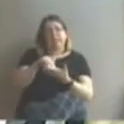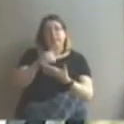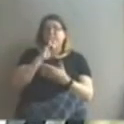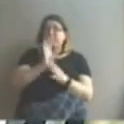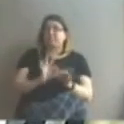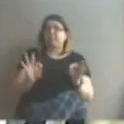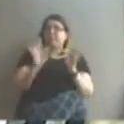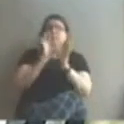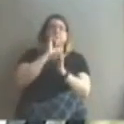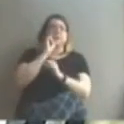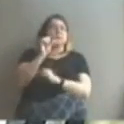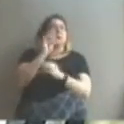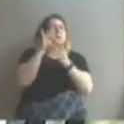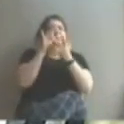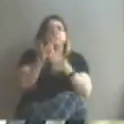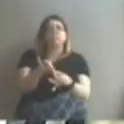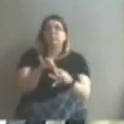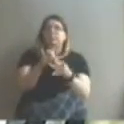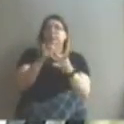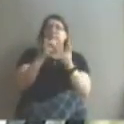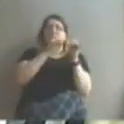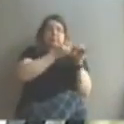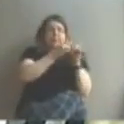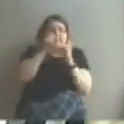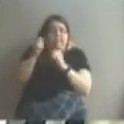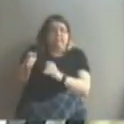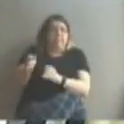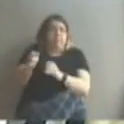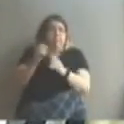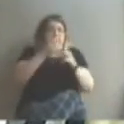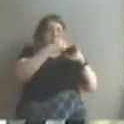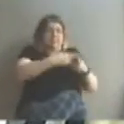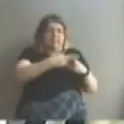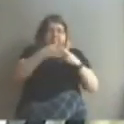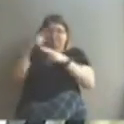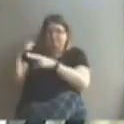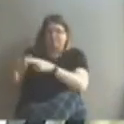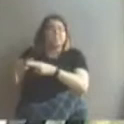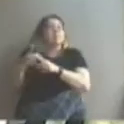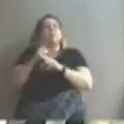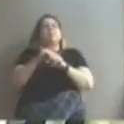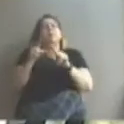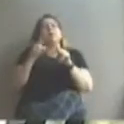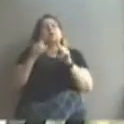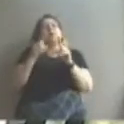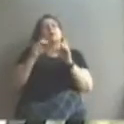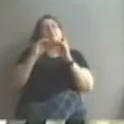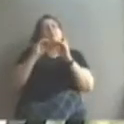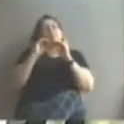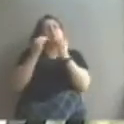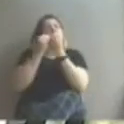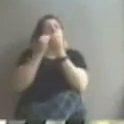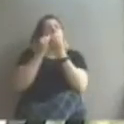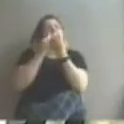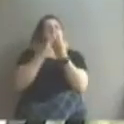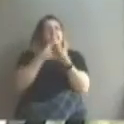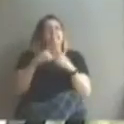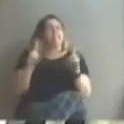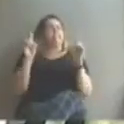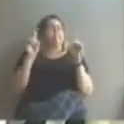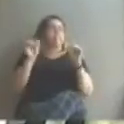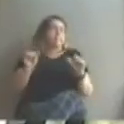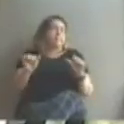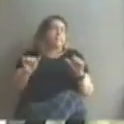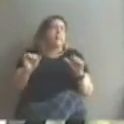that it is not tied to an individual in the sense of by name, but it's tied to organizational effectiveness and our ability